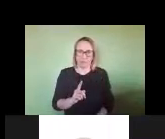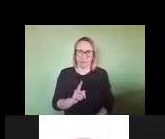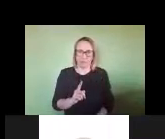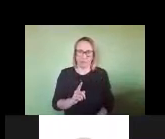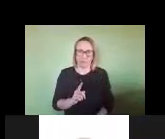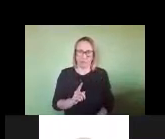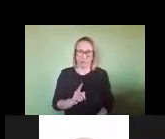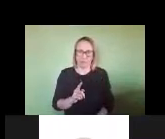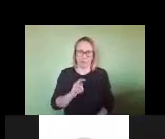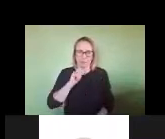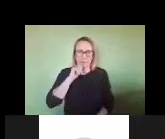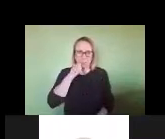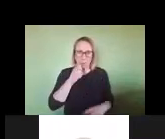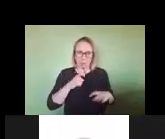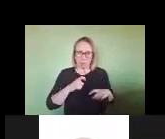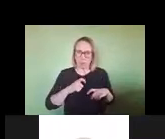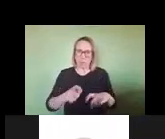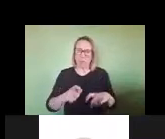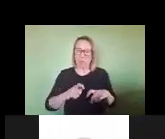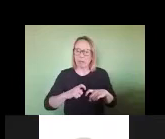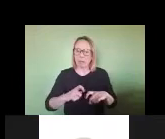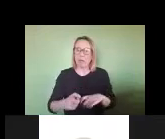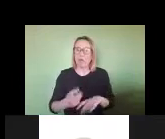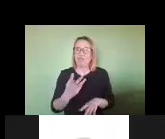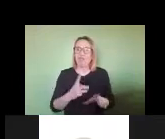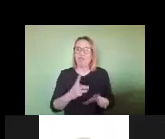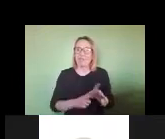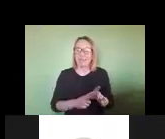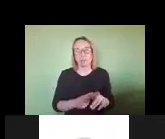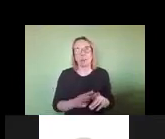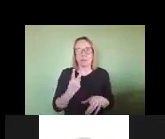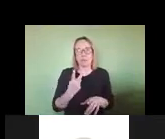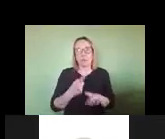under the Picturing Your Past over the next 3 years, well, 2.5 years